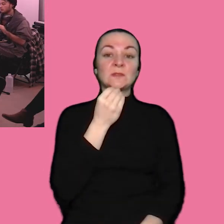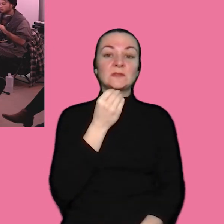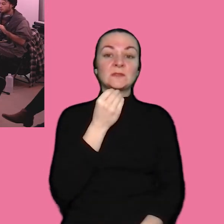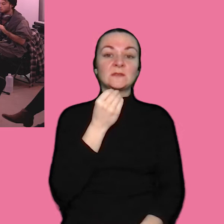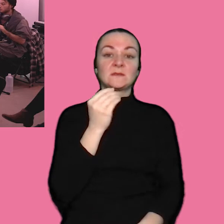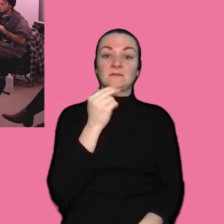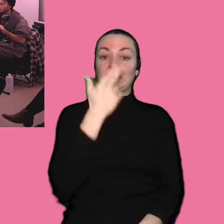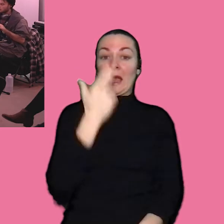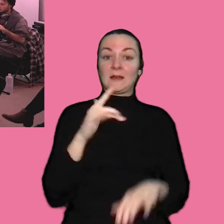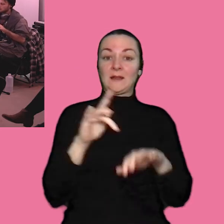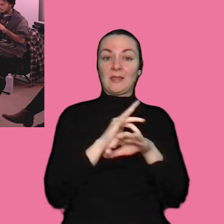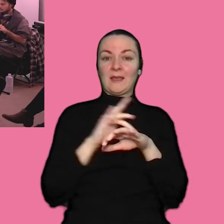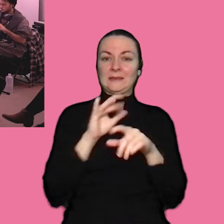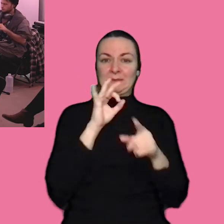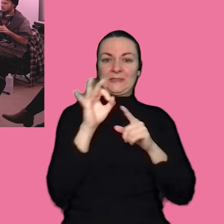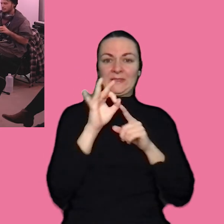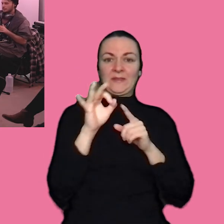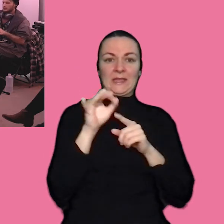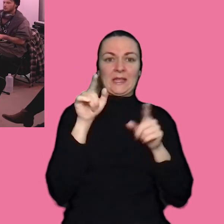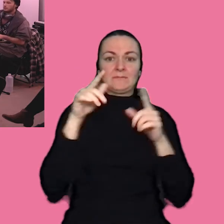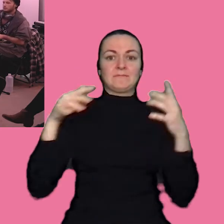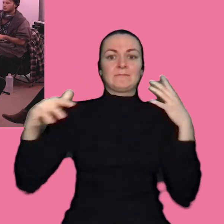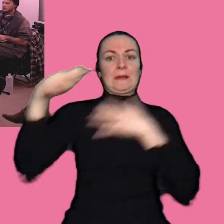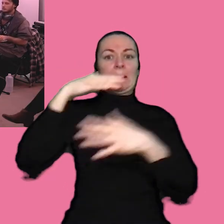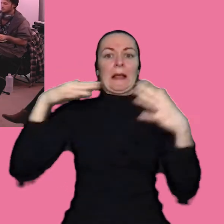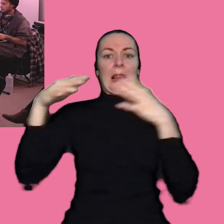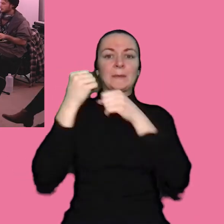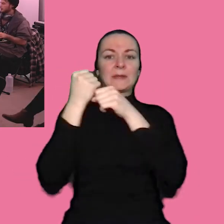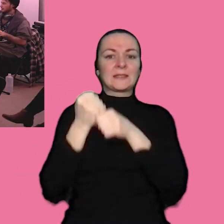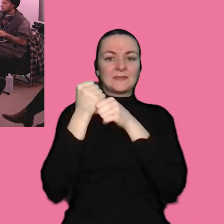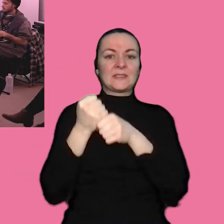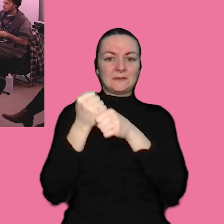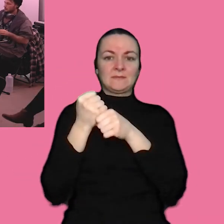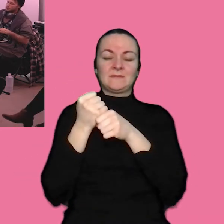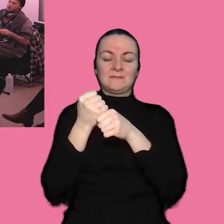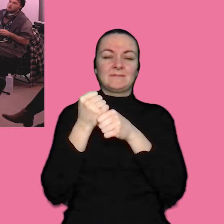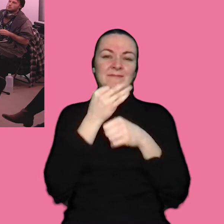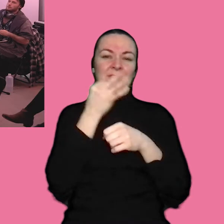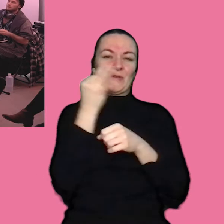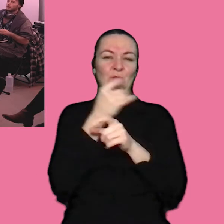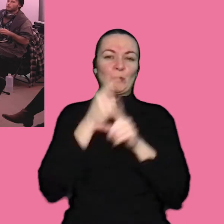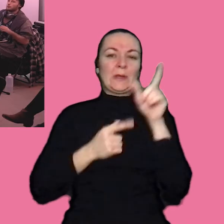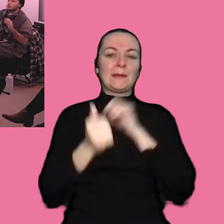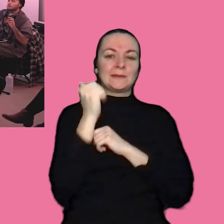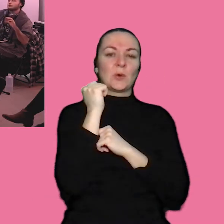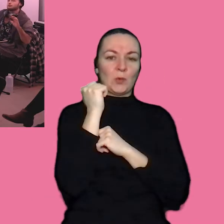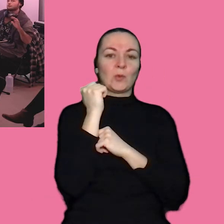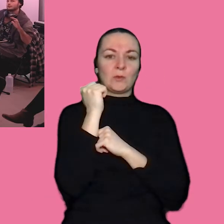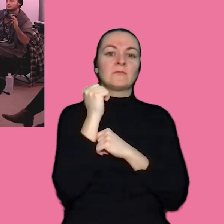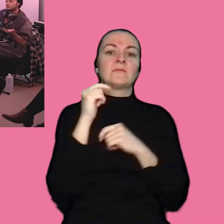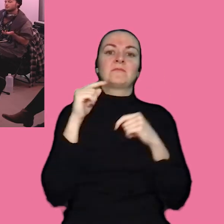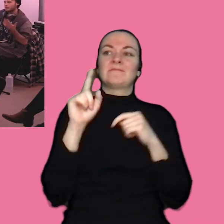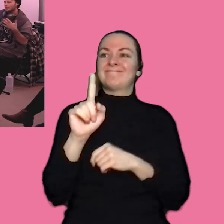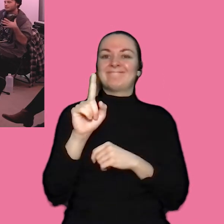using art and theatre more specifically within climate activism quite a